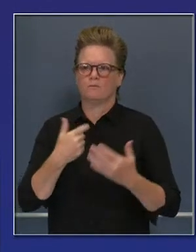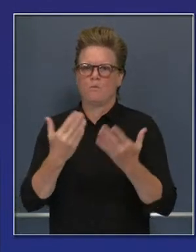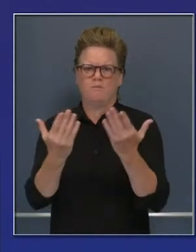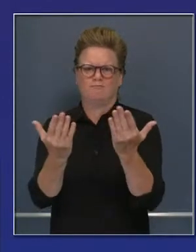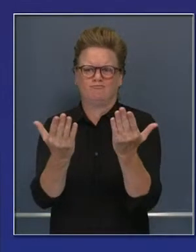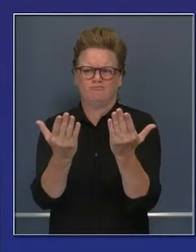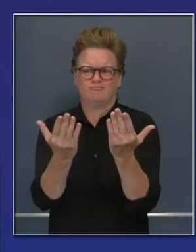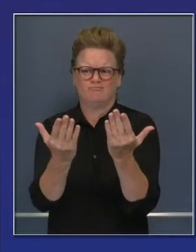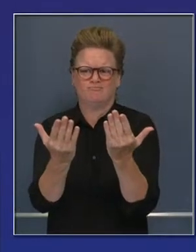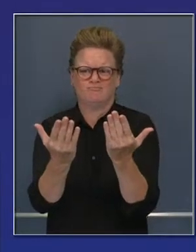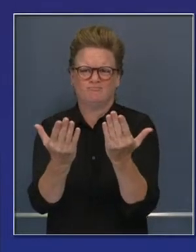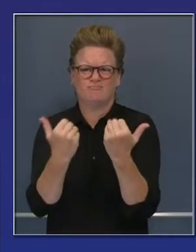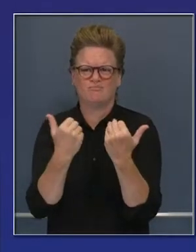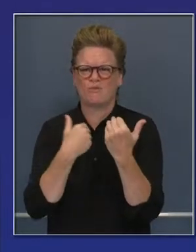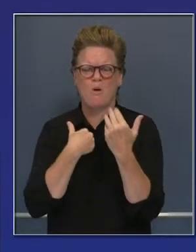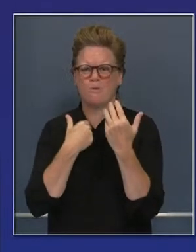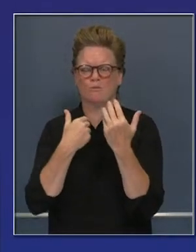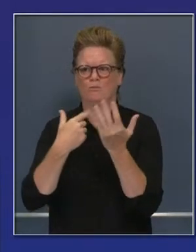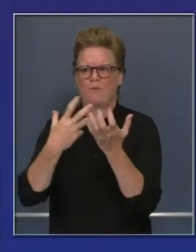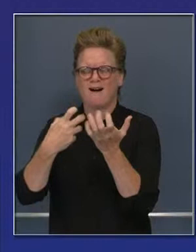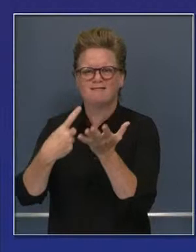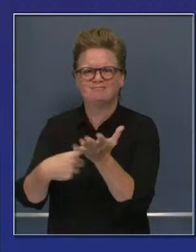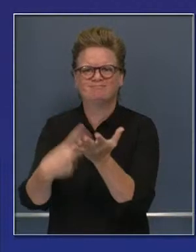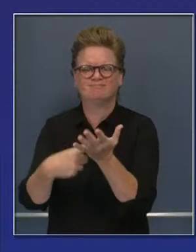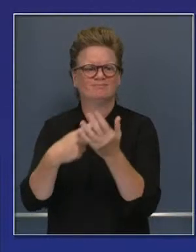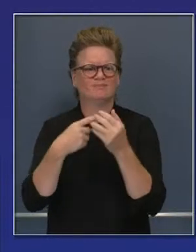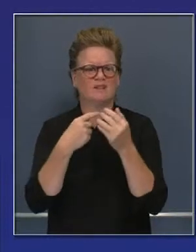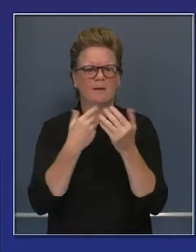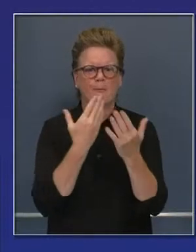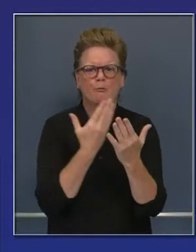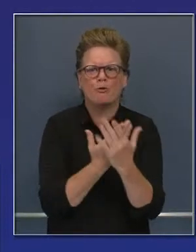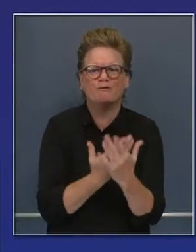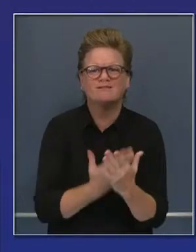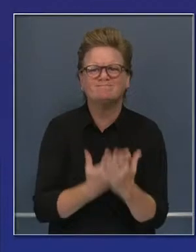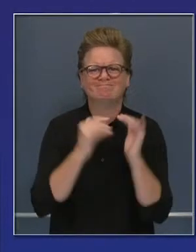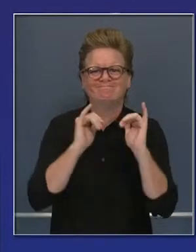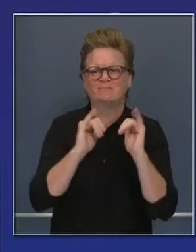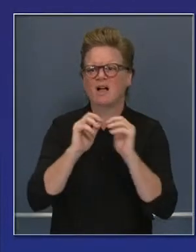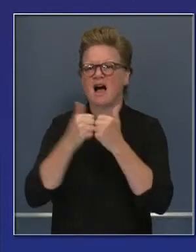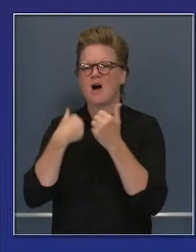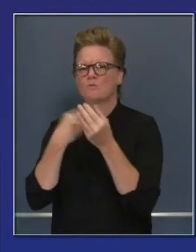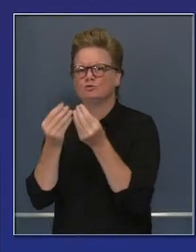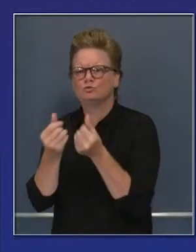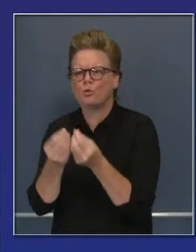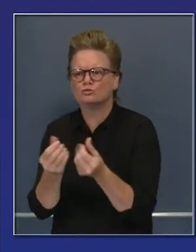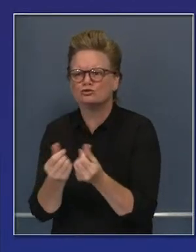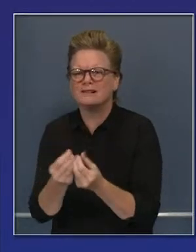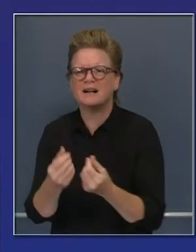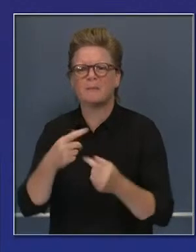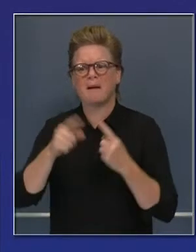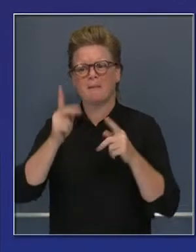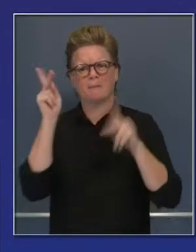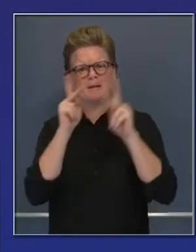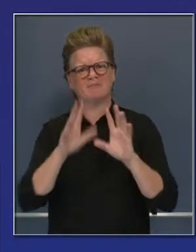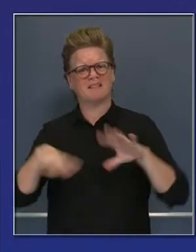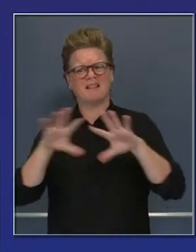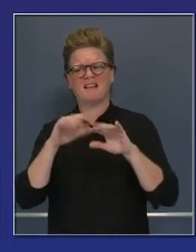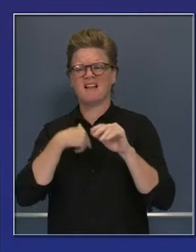I quite literally have no patience for climate change deniers. It simply